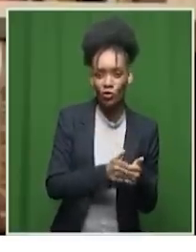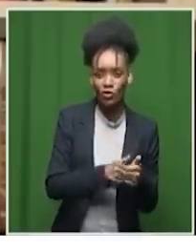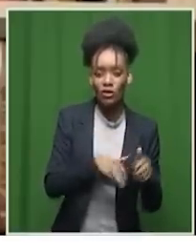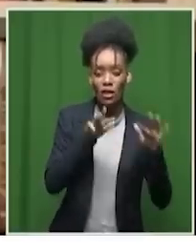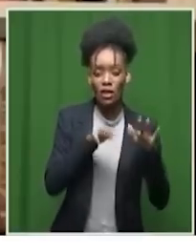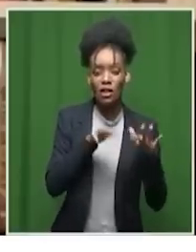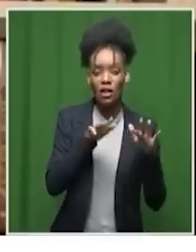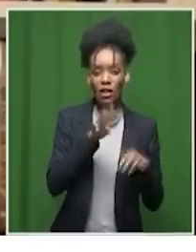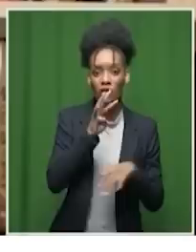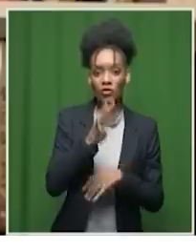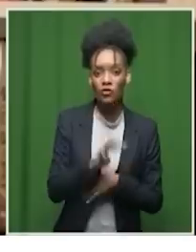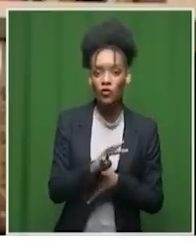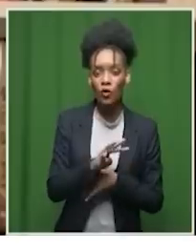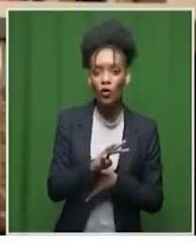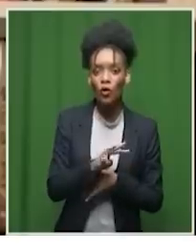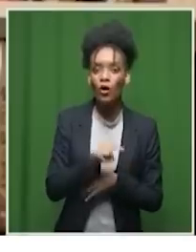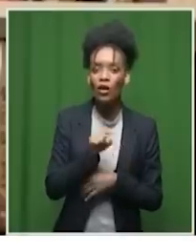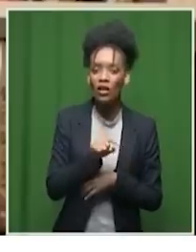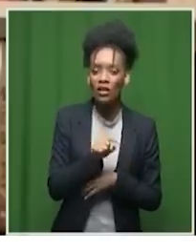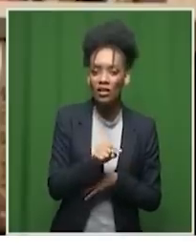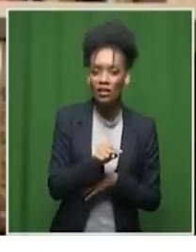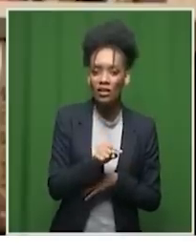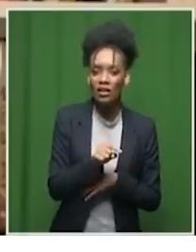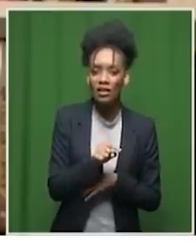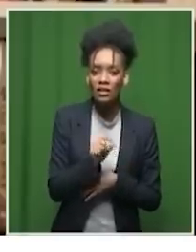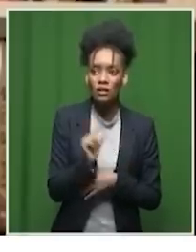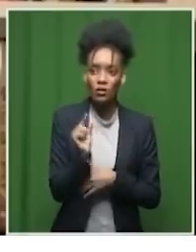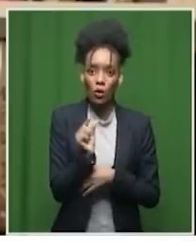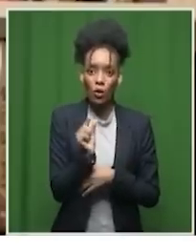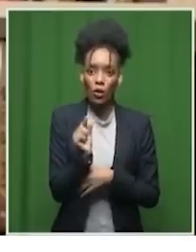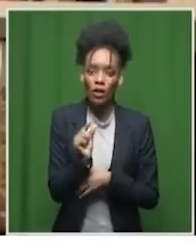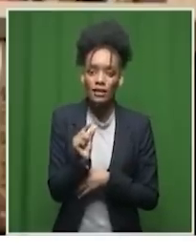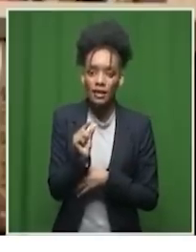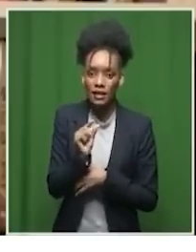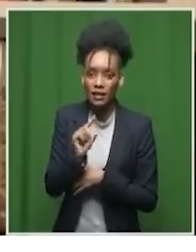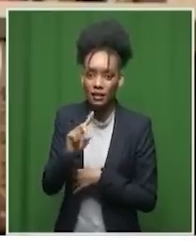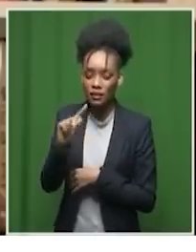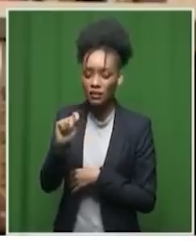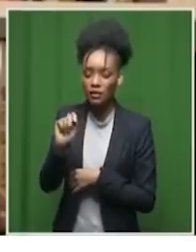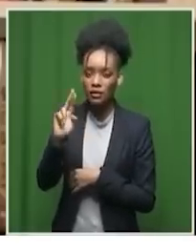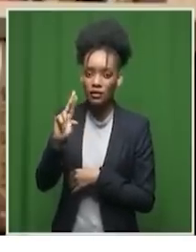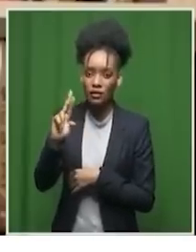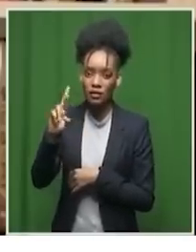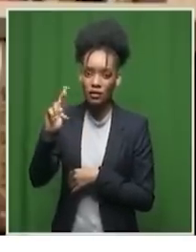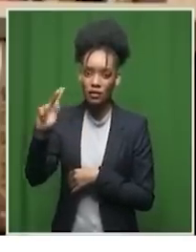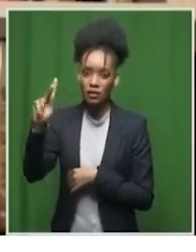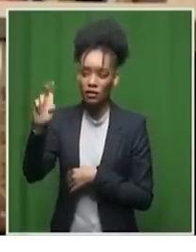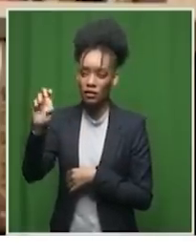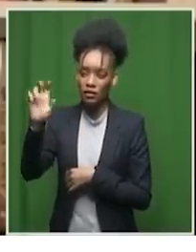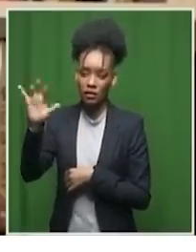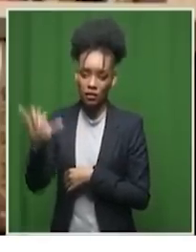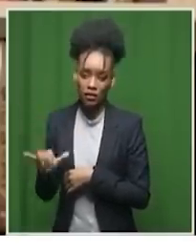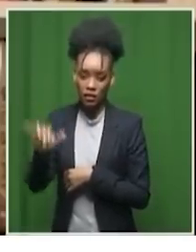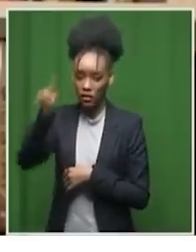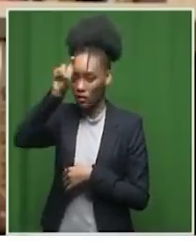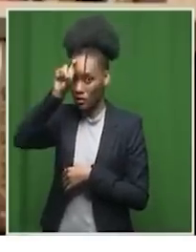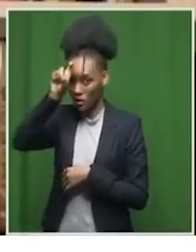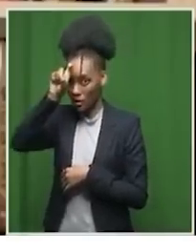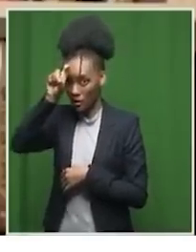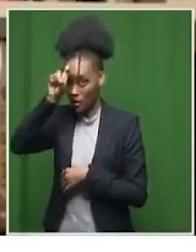94 stood very close to Turkey's level at about $12,000 per capita and year.